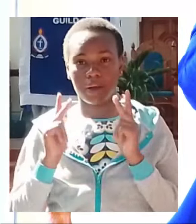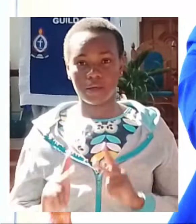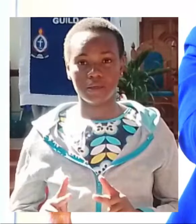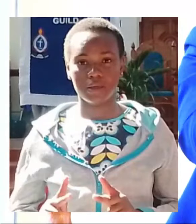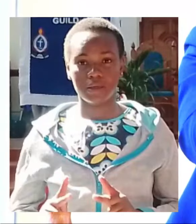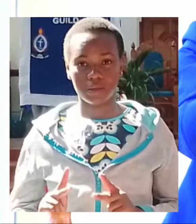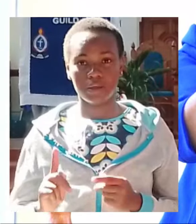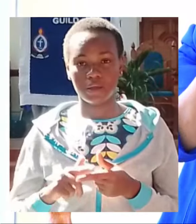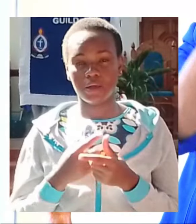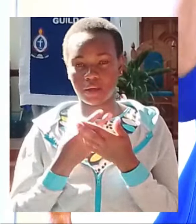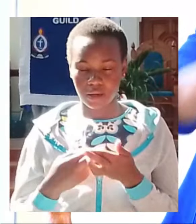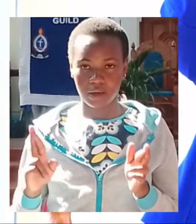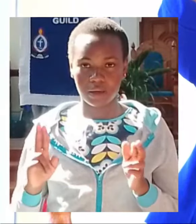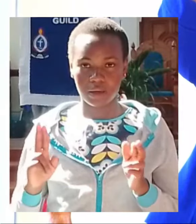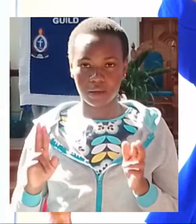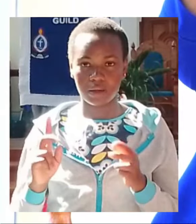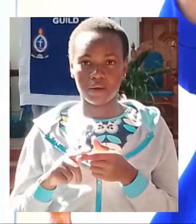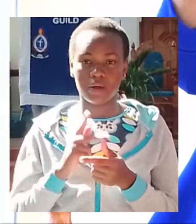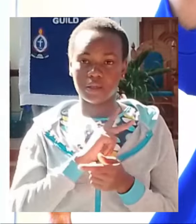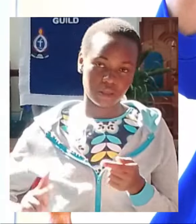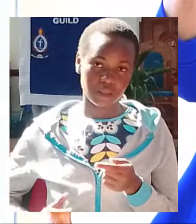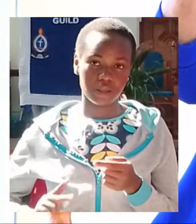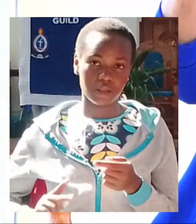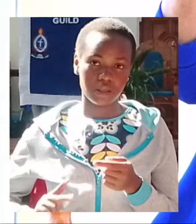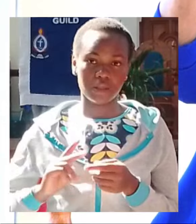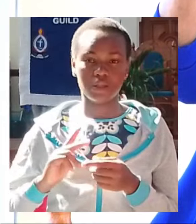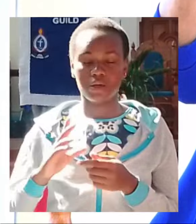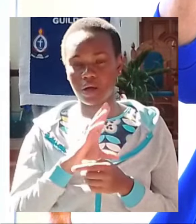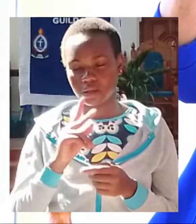to be as righteous as the king of the kingdom of heaven.